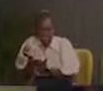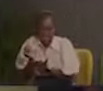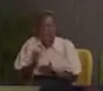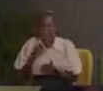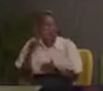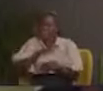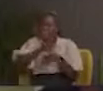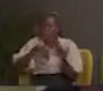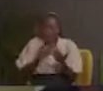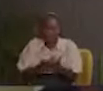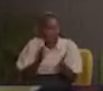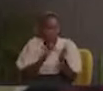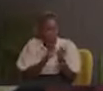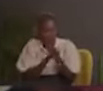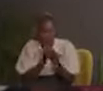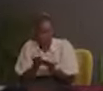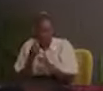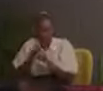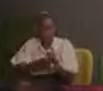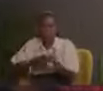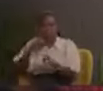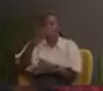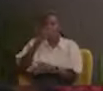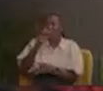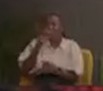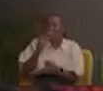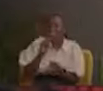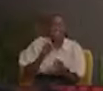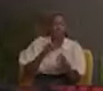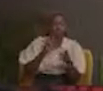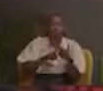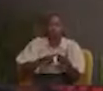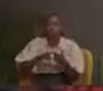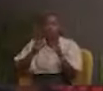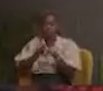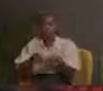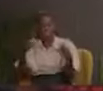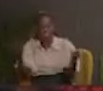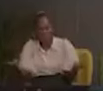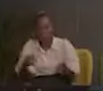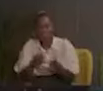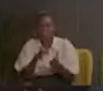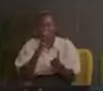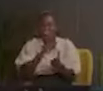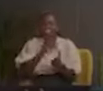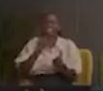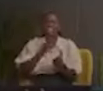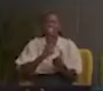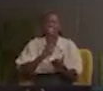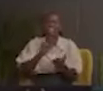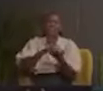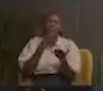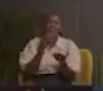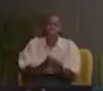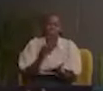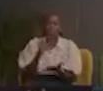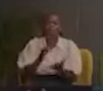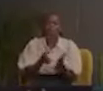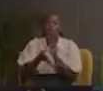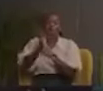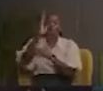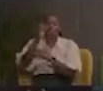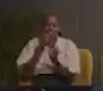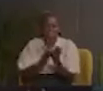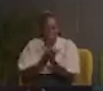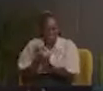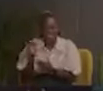entire Bible from Genesis to Revelation is a compendium, a manifesto of God's integrity, to the end that the